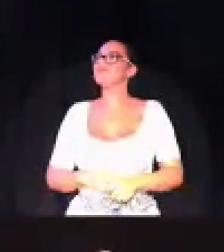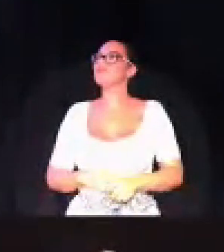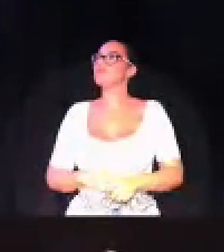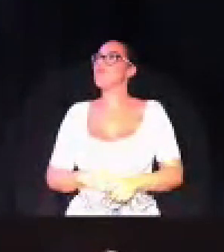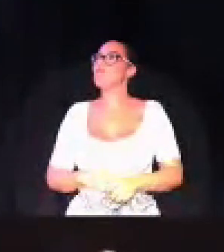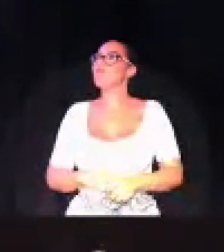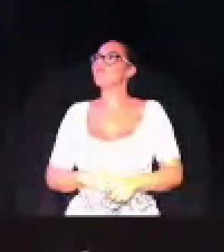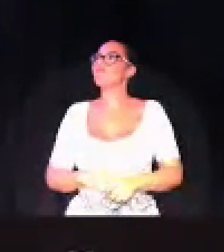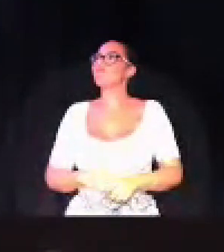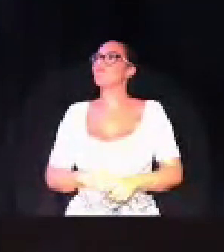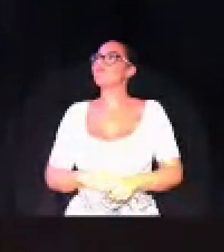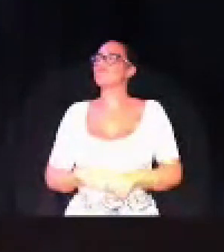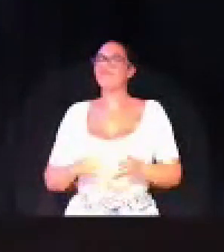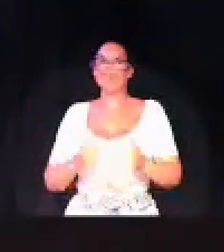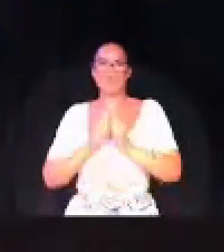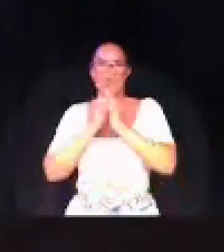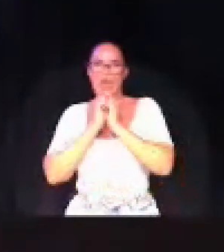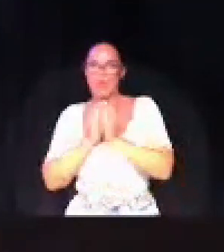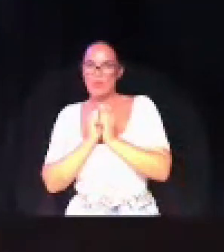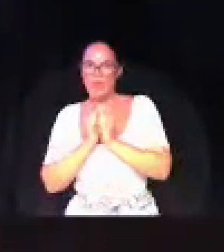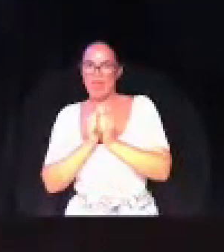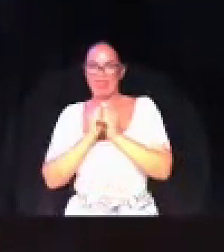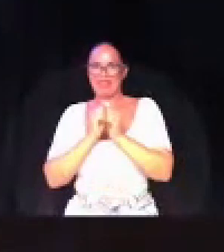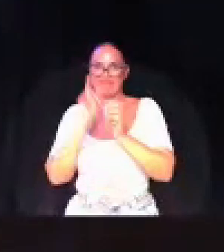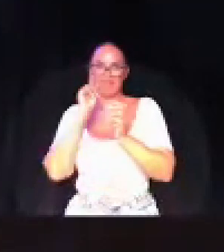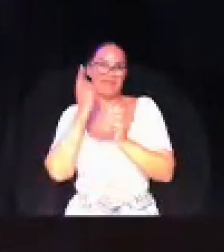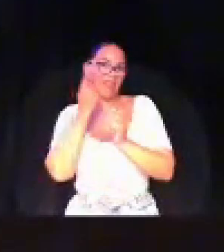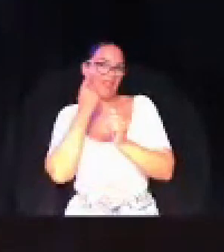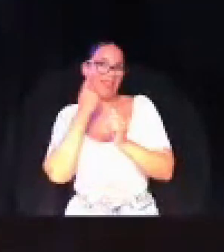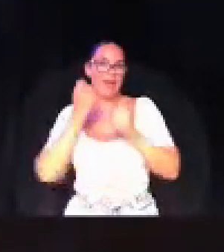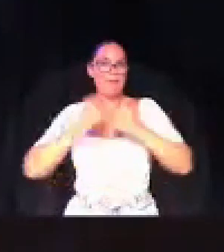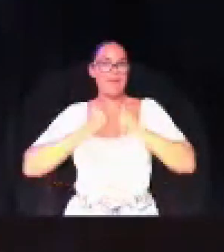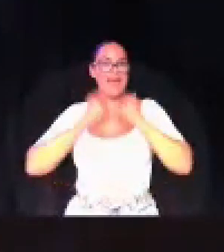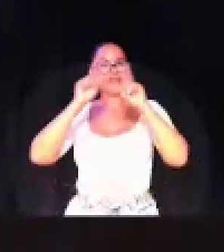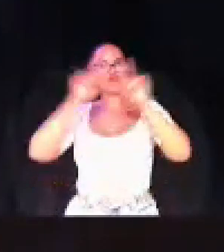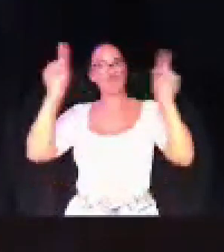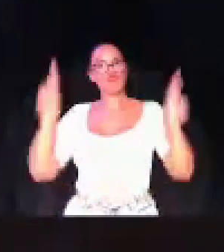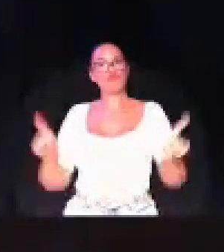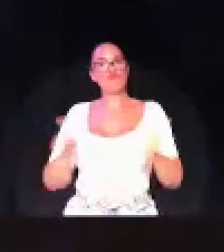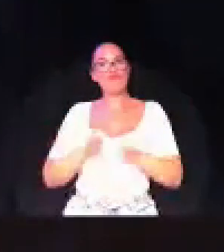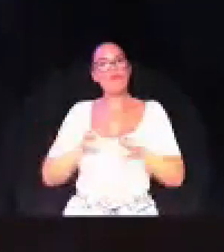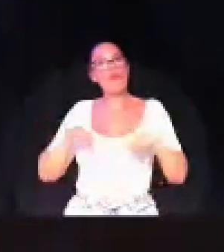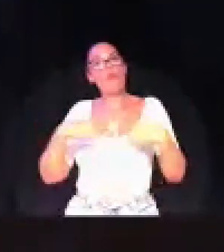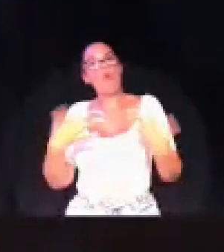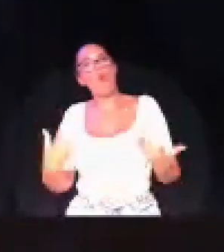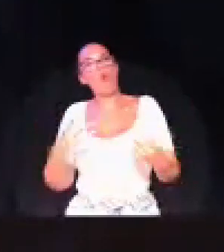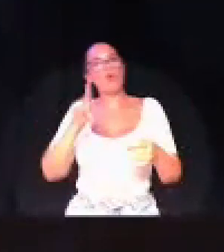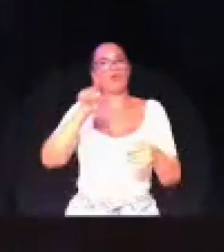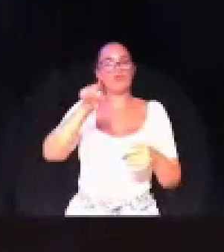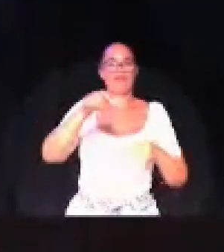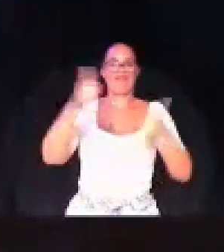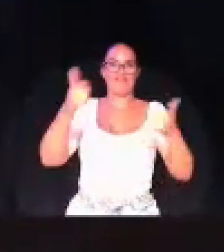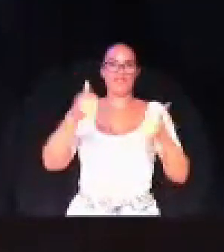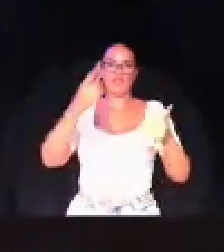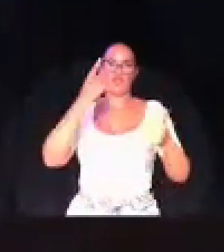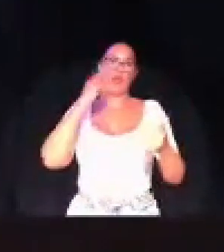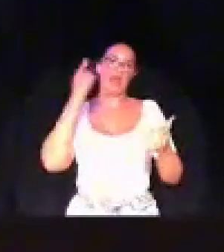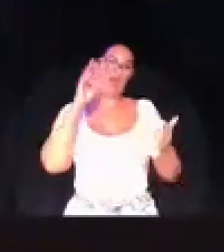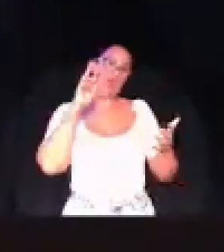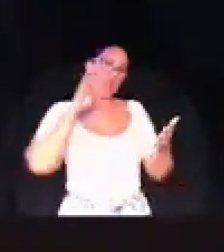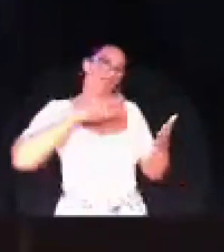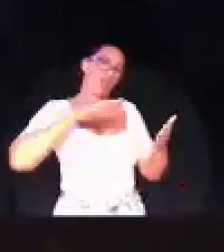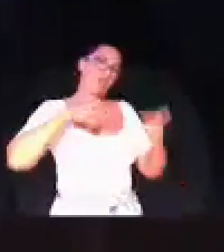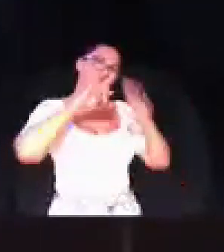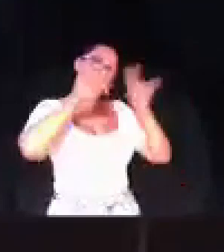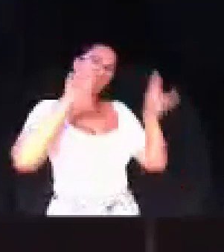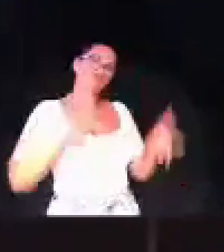I don't know if it's worth sharing my screen now or if people want to come up afterwards and have a look. But essentially most of what's